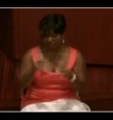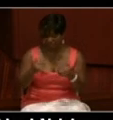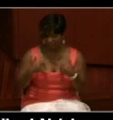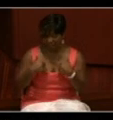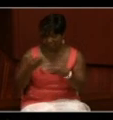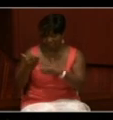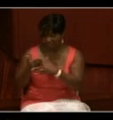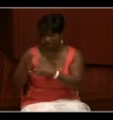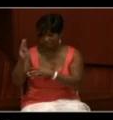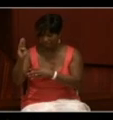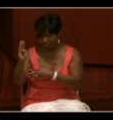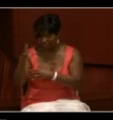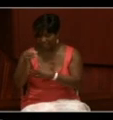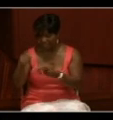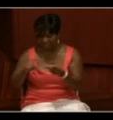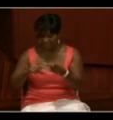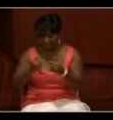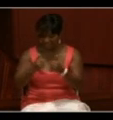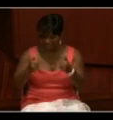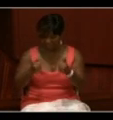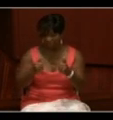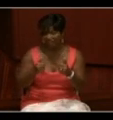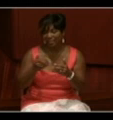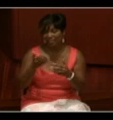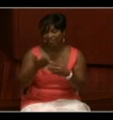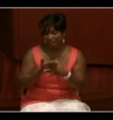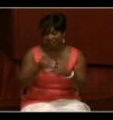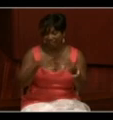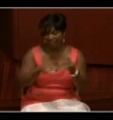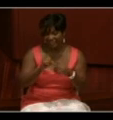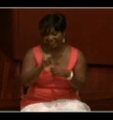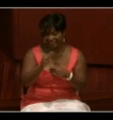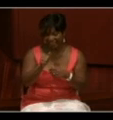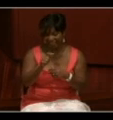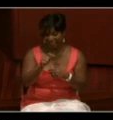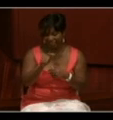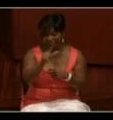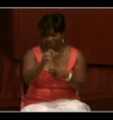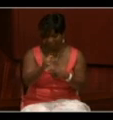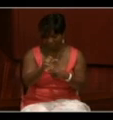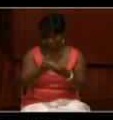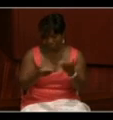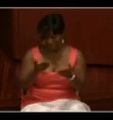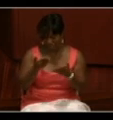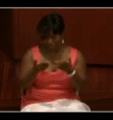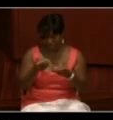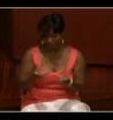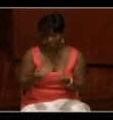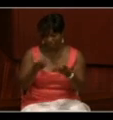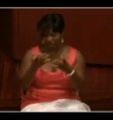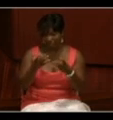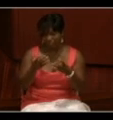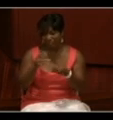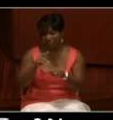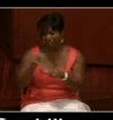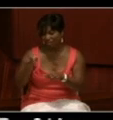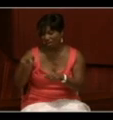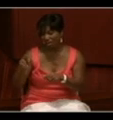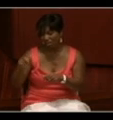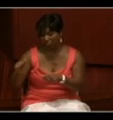Boston and another case file in Seattle. So your research may send you to multiple National Archives facilities.